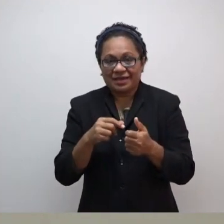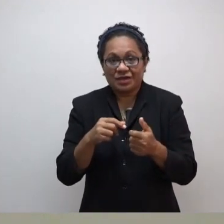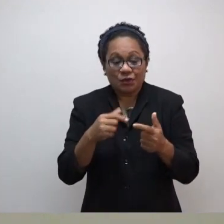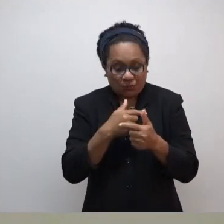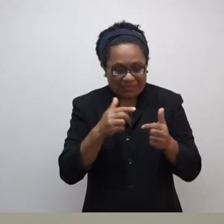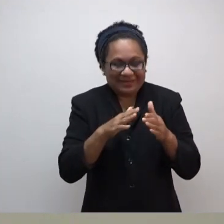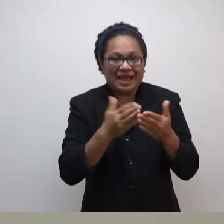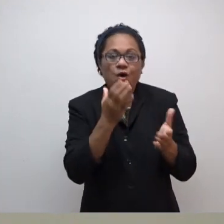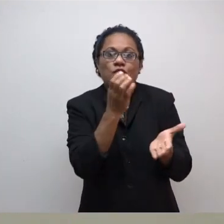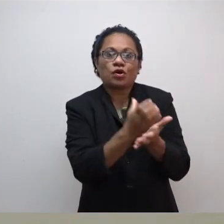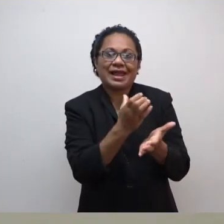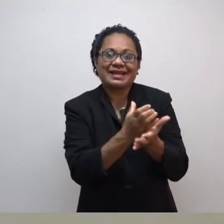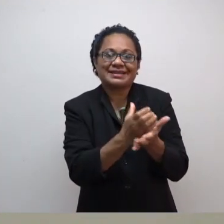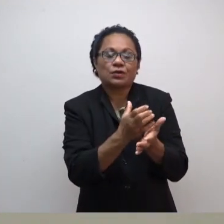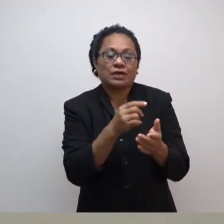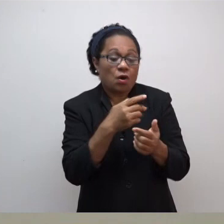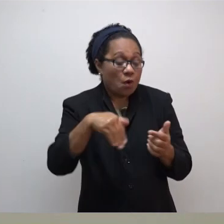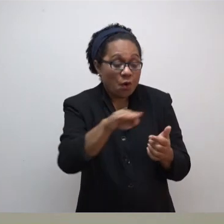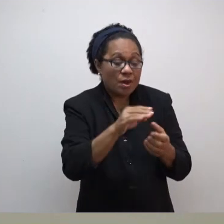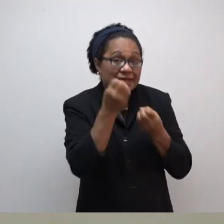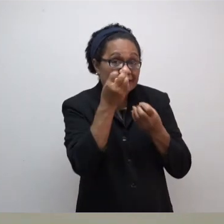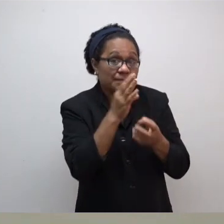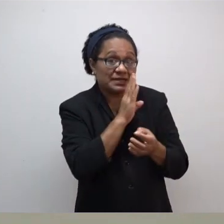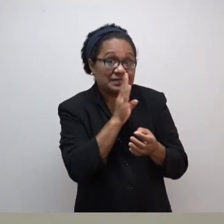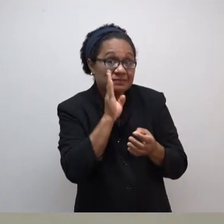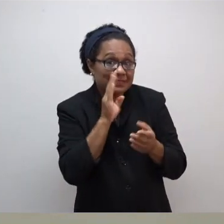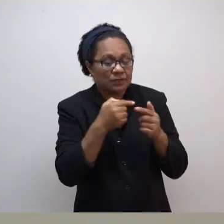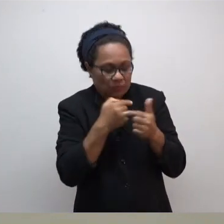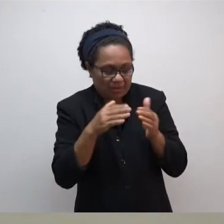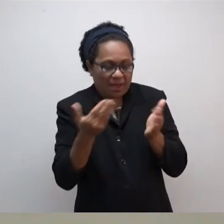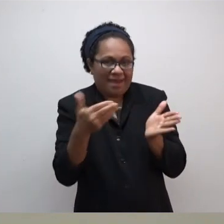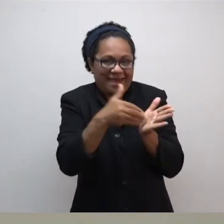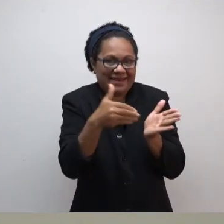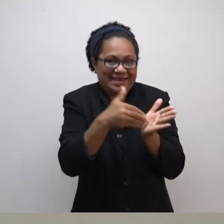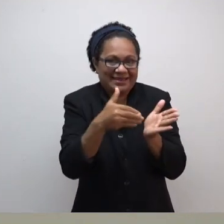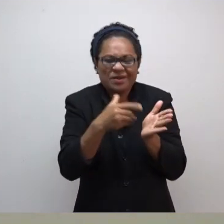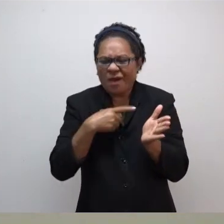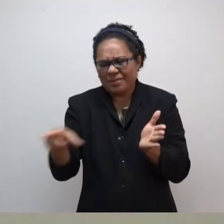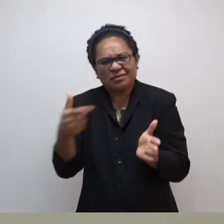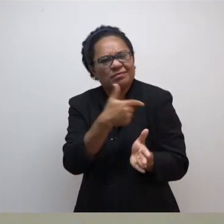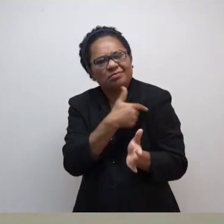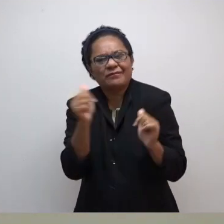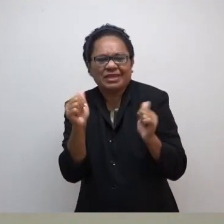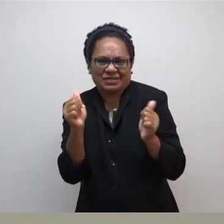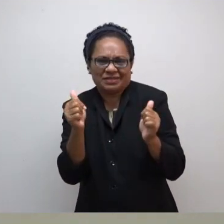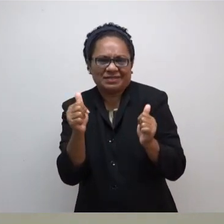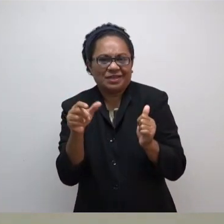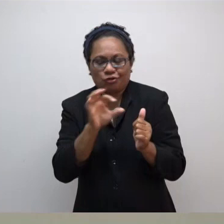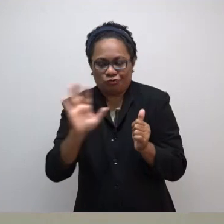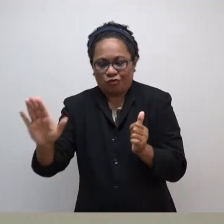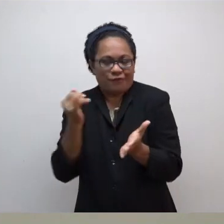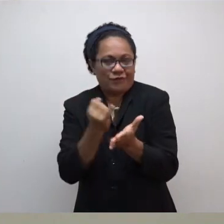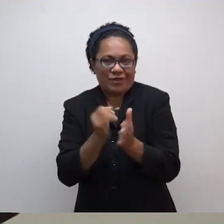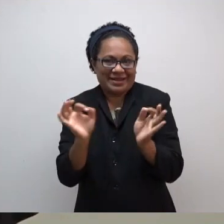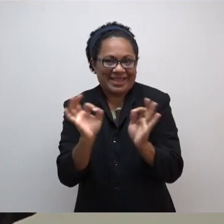longer exist, and the digital registration, as far as these people are concerned, is now more up to date